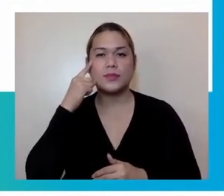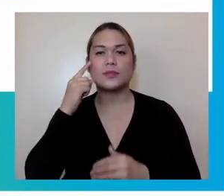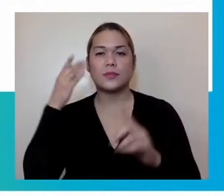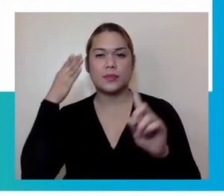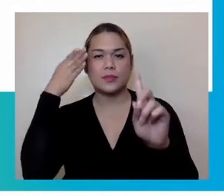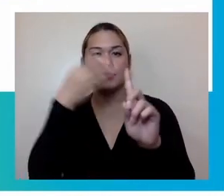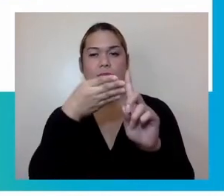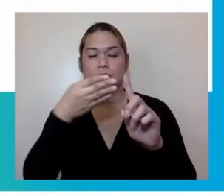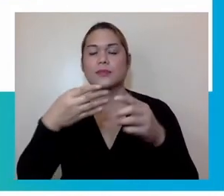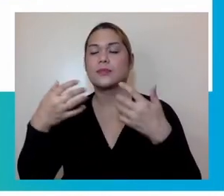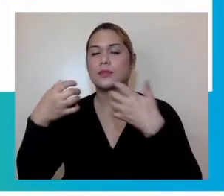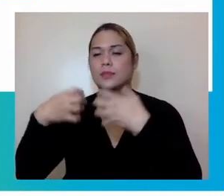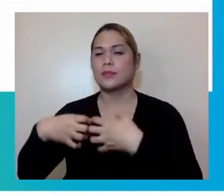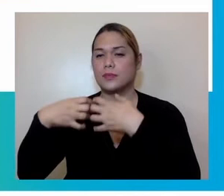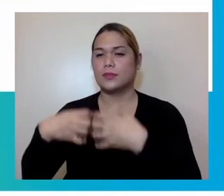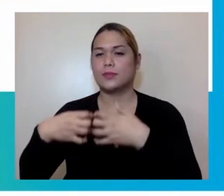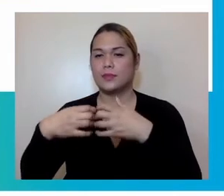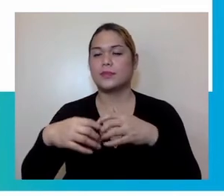well. Thank you.